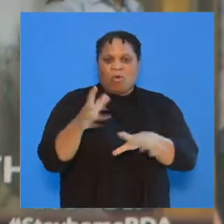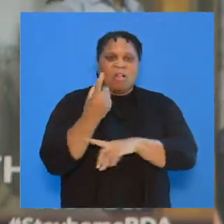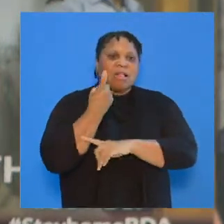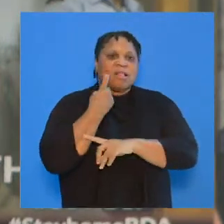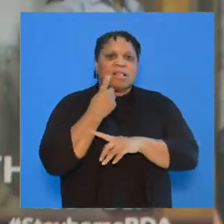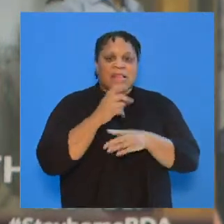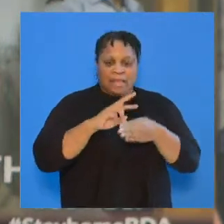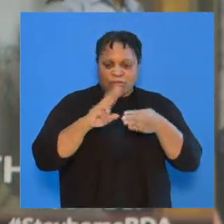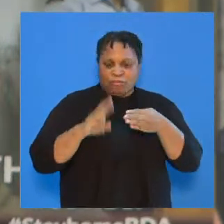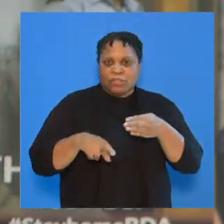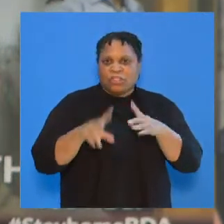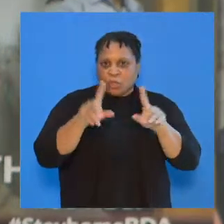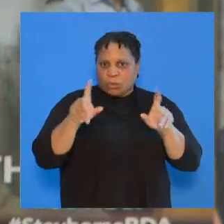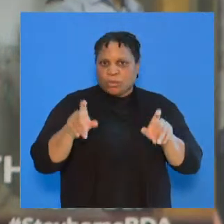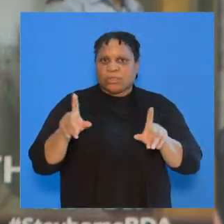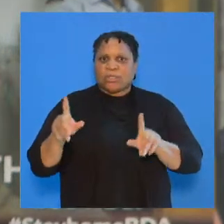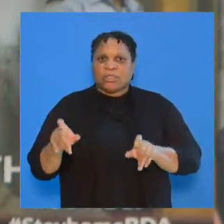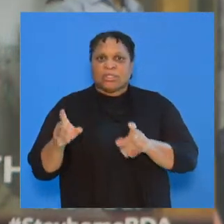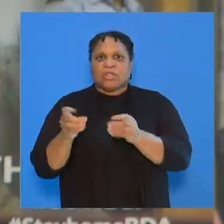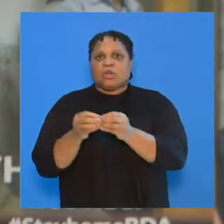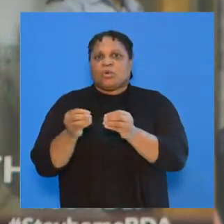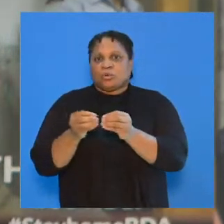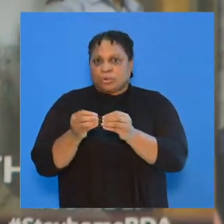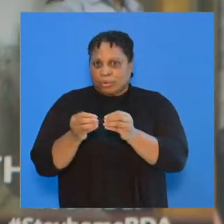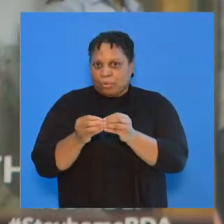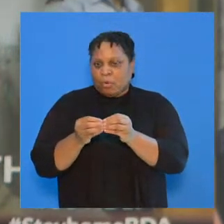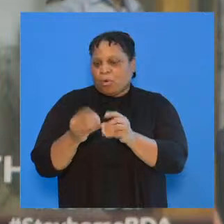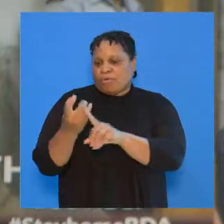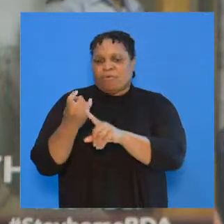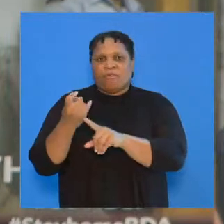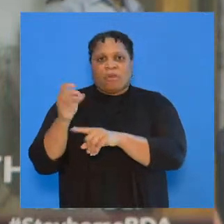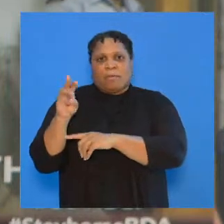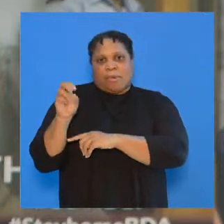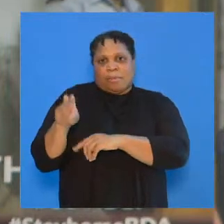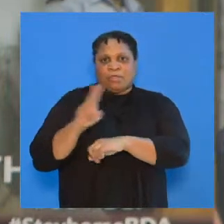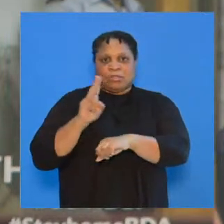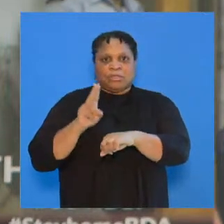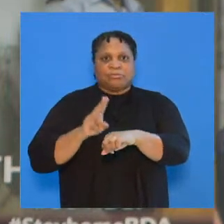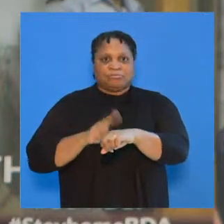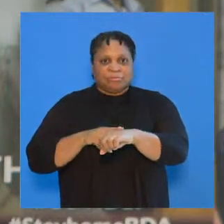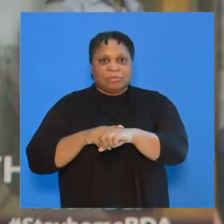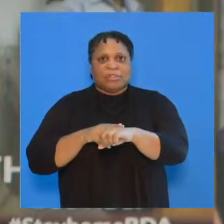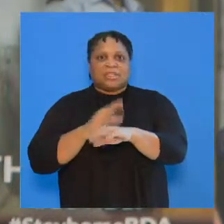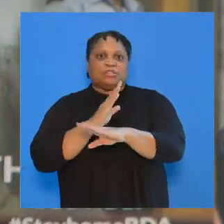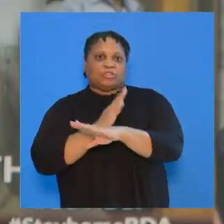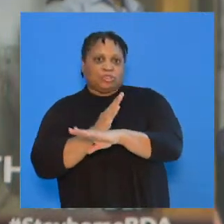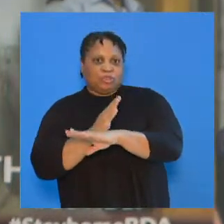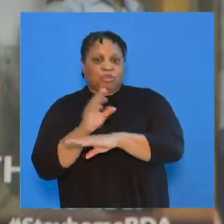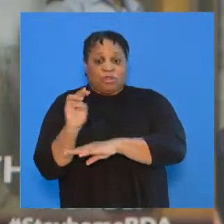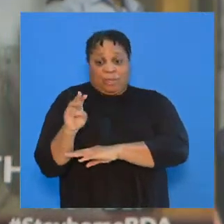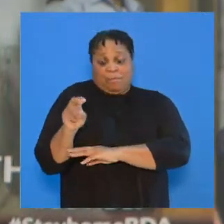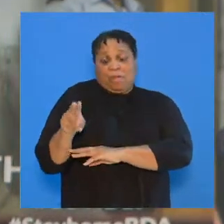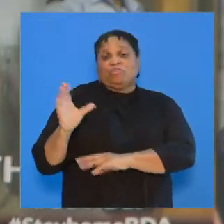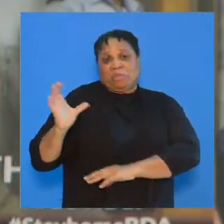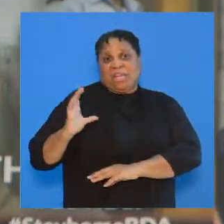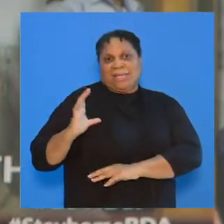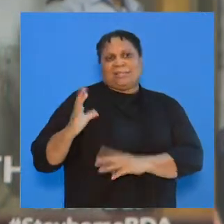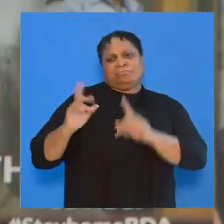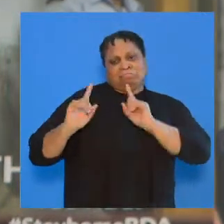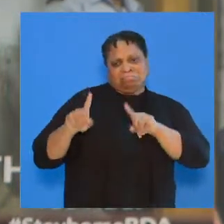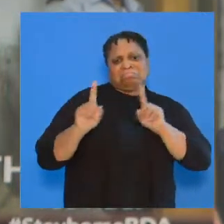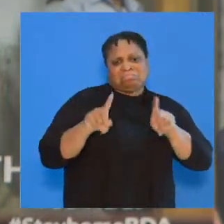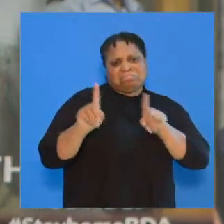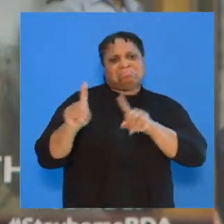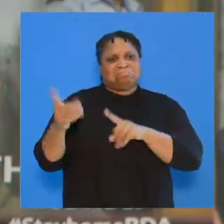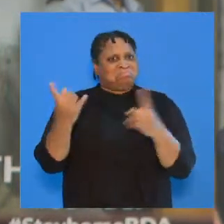and also other matters from the Ministry of Health. And the Minister of National Security, Minister Wayne Keynes, is here to answer any questions which may